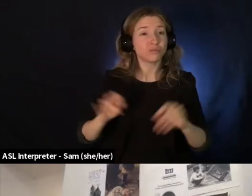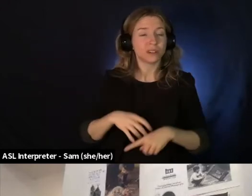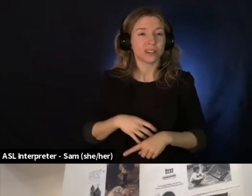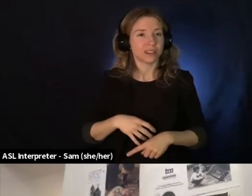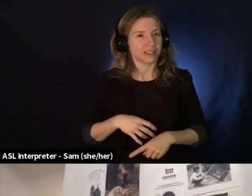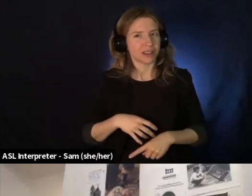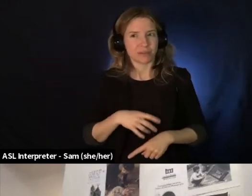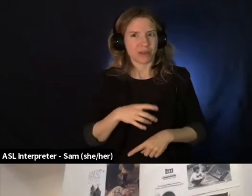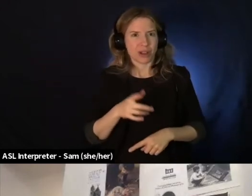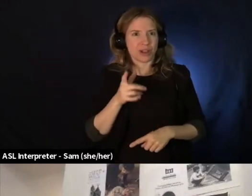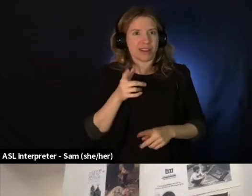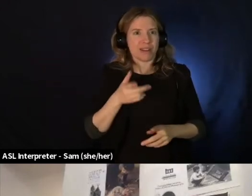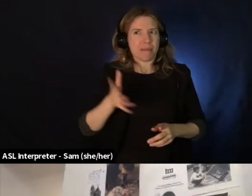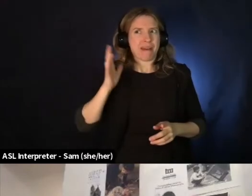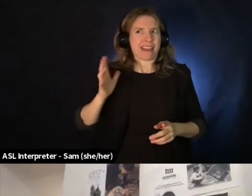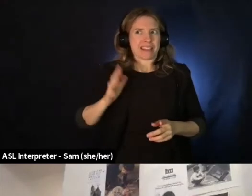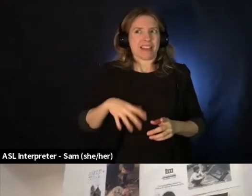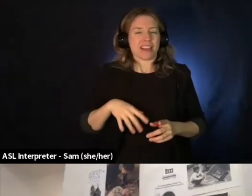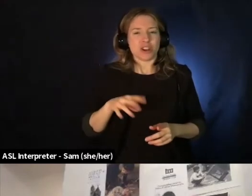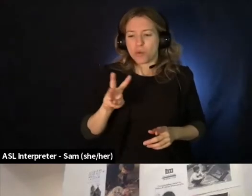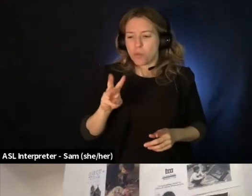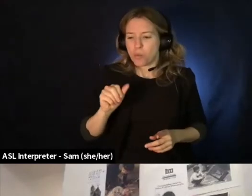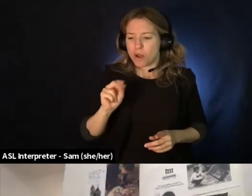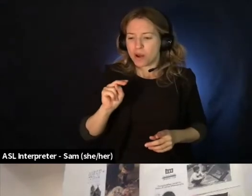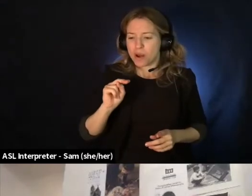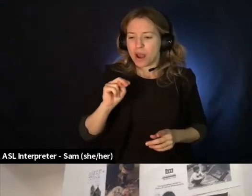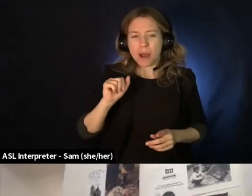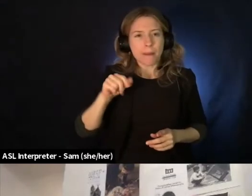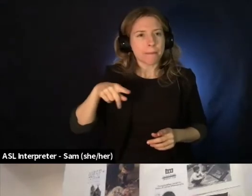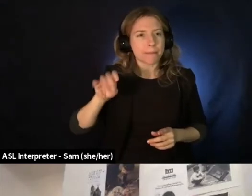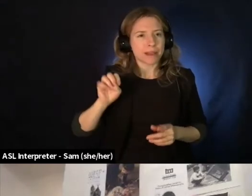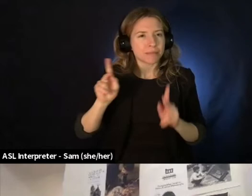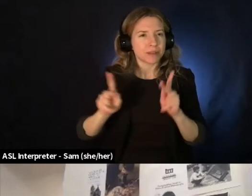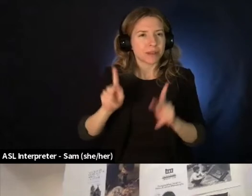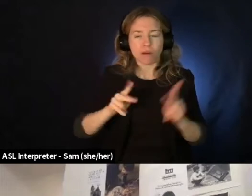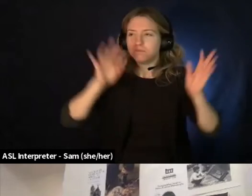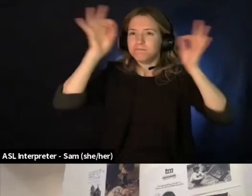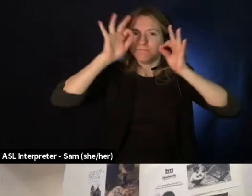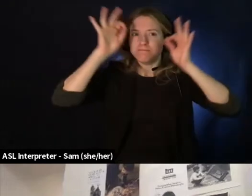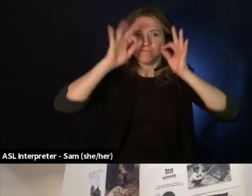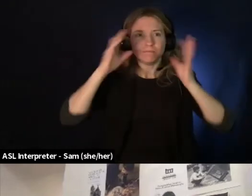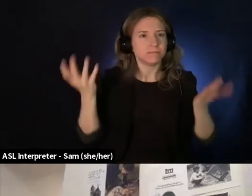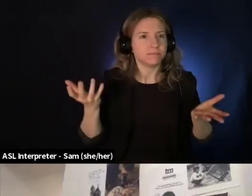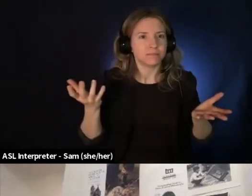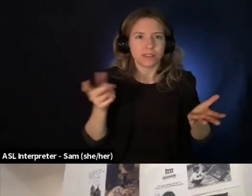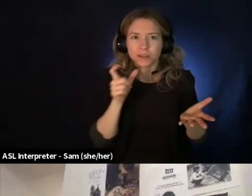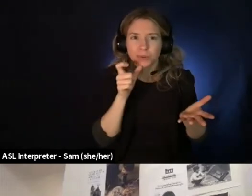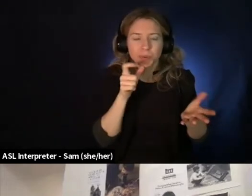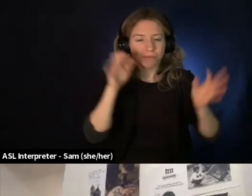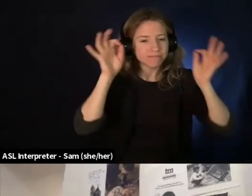even in this East Coast, they have no idea that we are the ones that greeted and welcomed